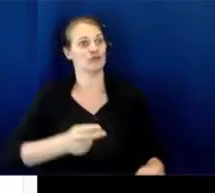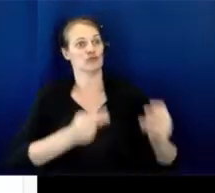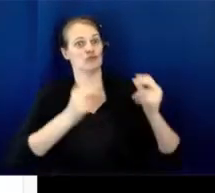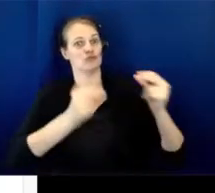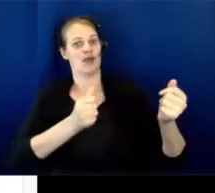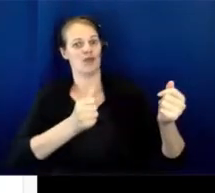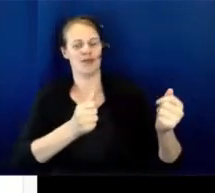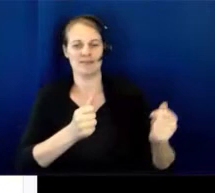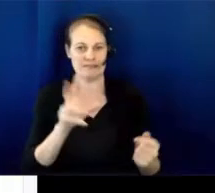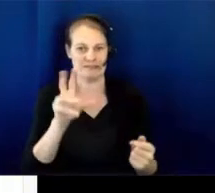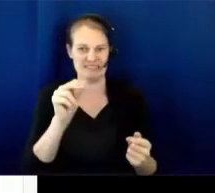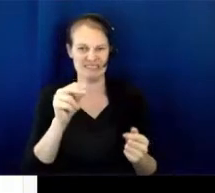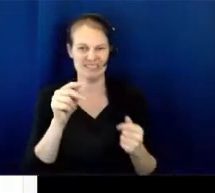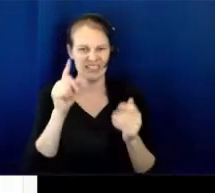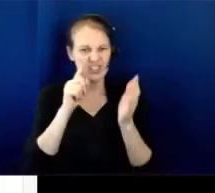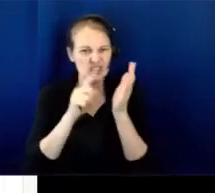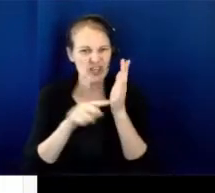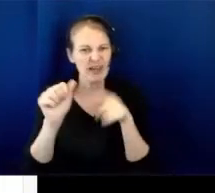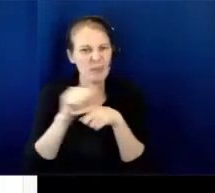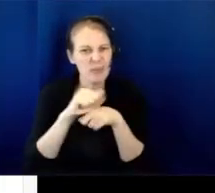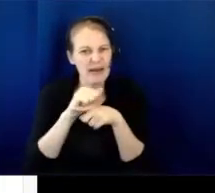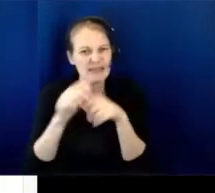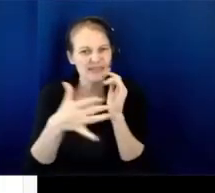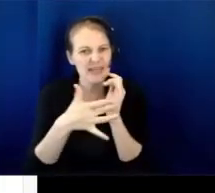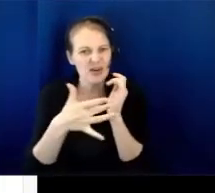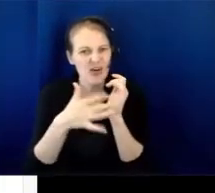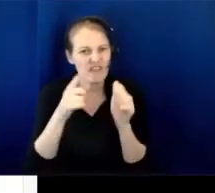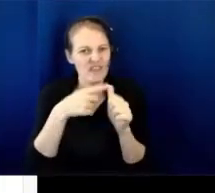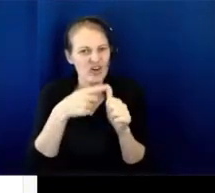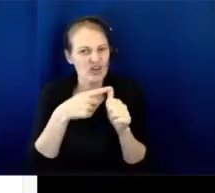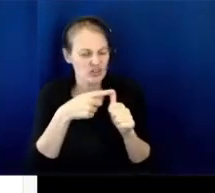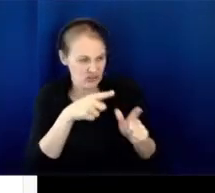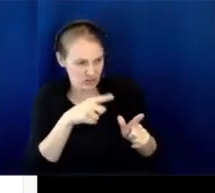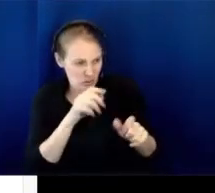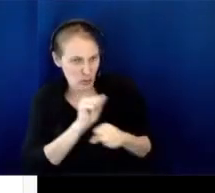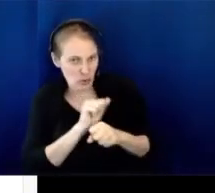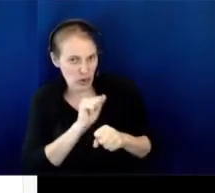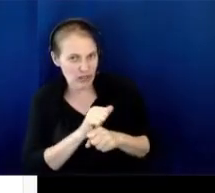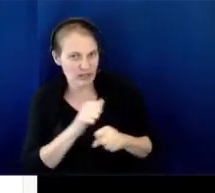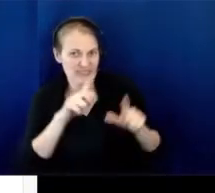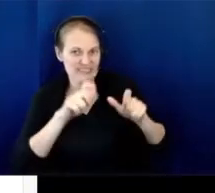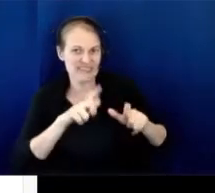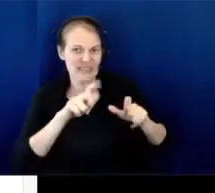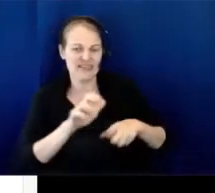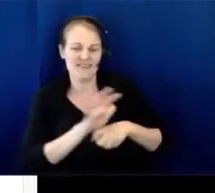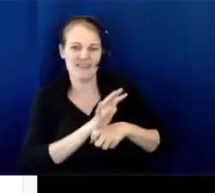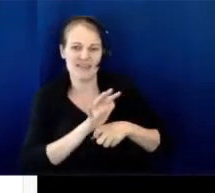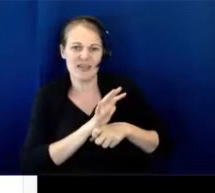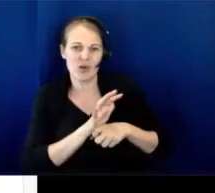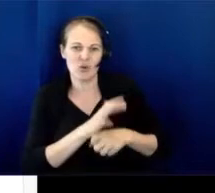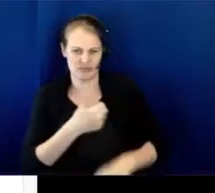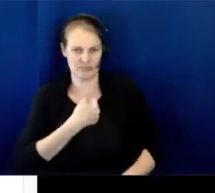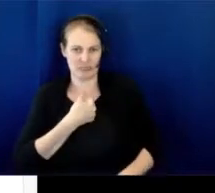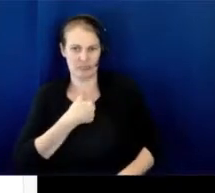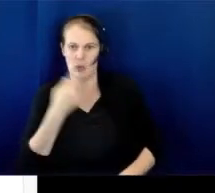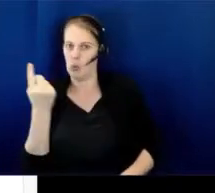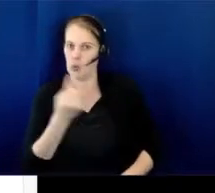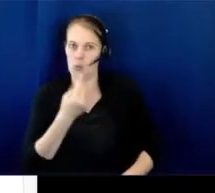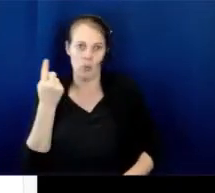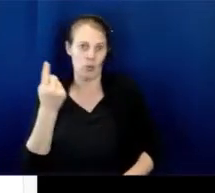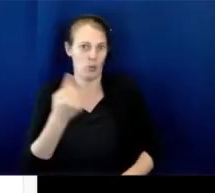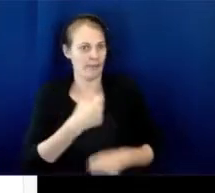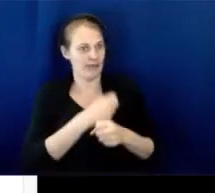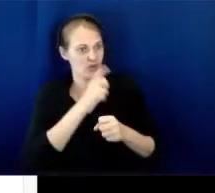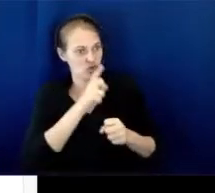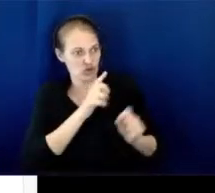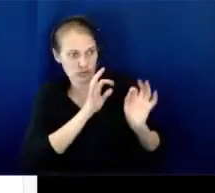your technology, make sure that it's working. I personally always do a test video just to make sure that